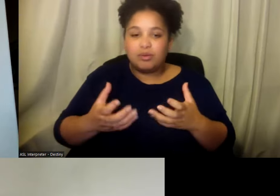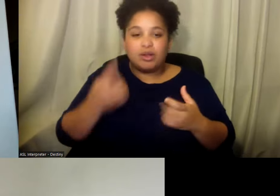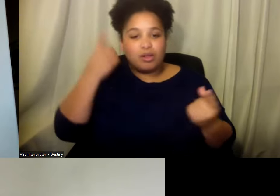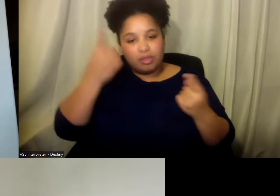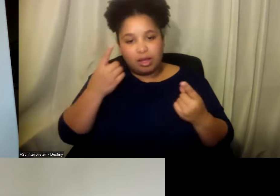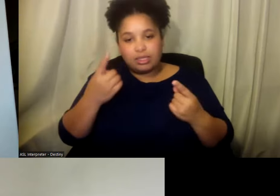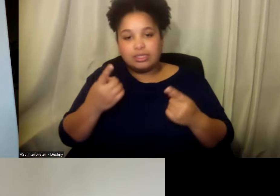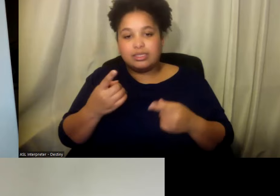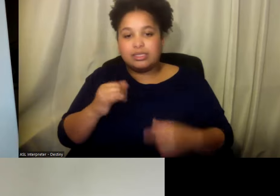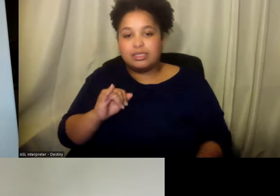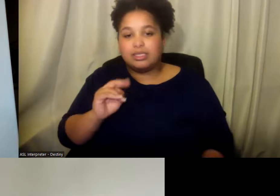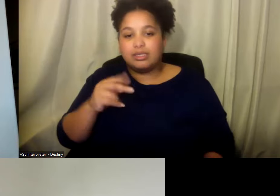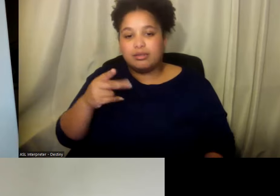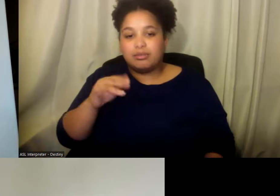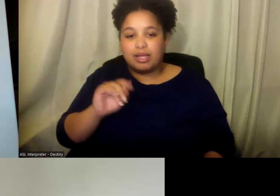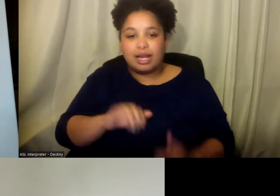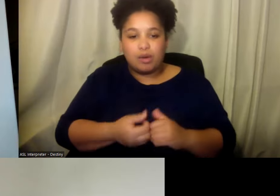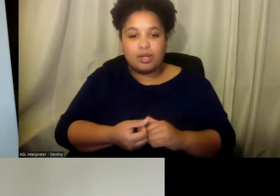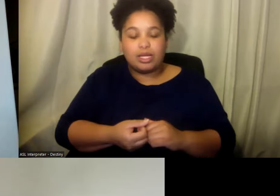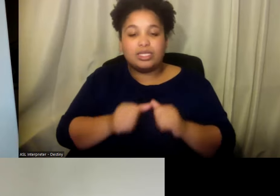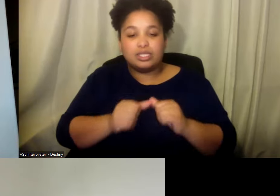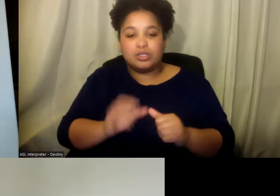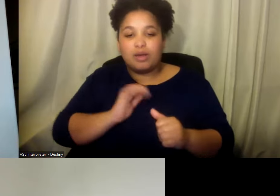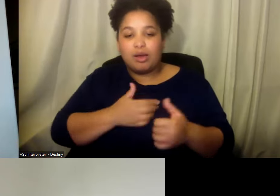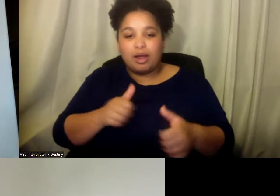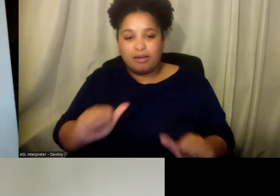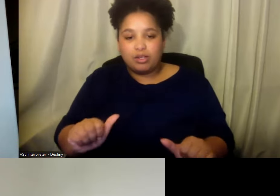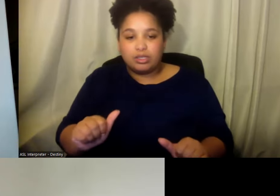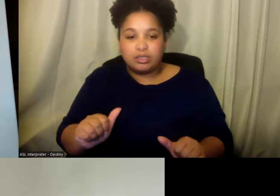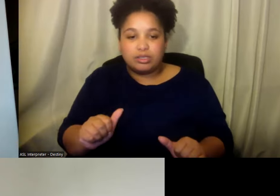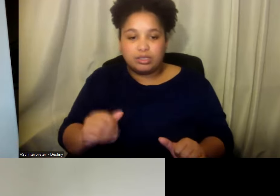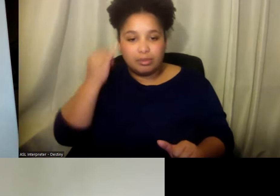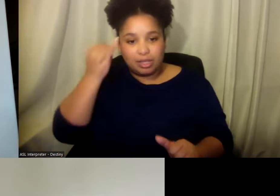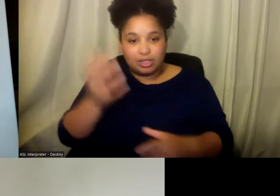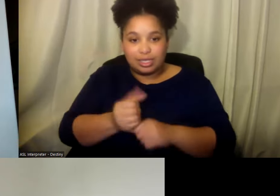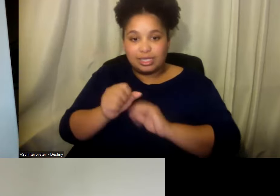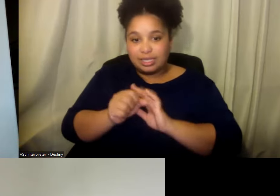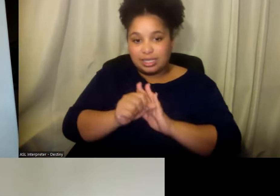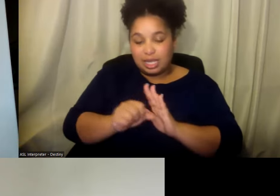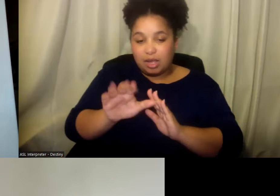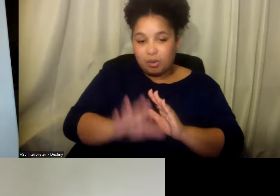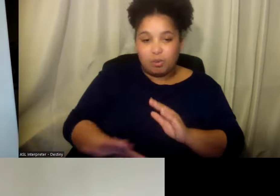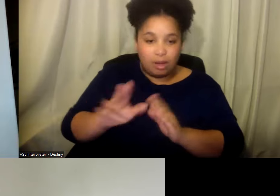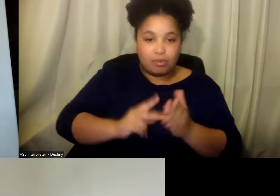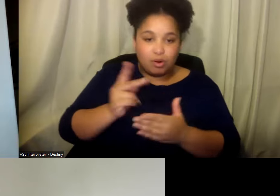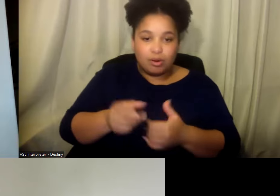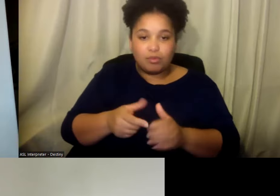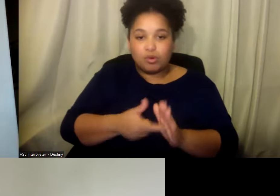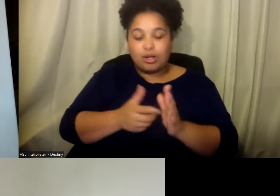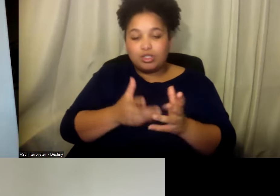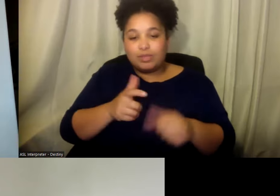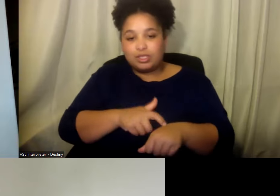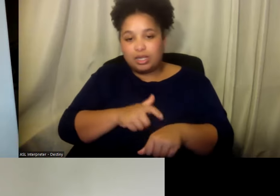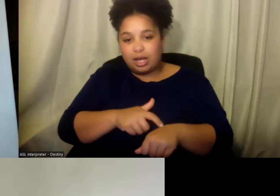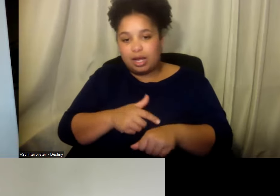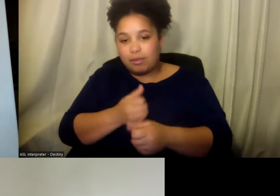input on how we can continue our efforts, because as you all can imagine, getting a statewide program together takes so much effort and time. I would hate to see